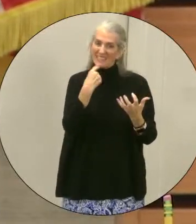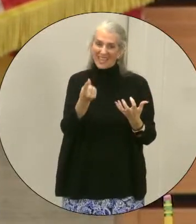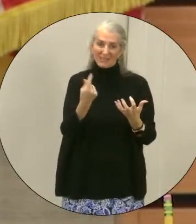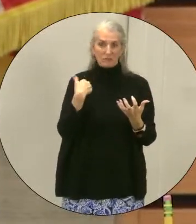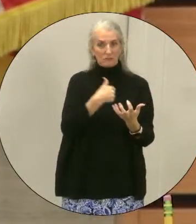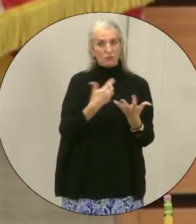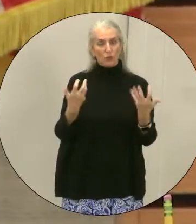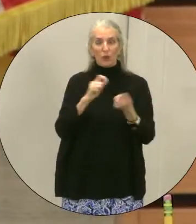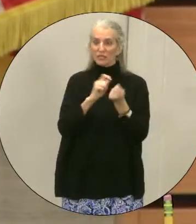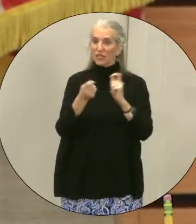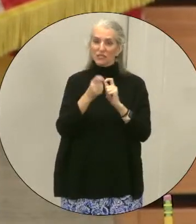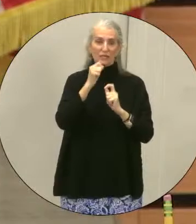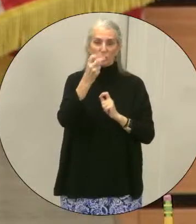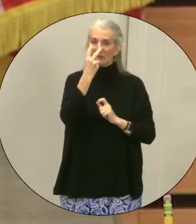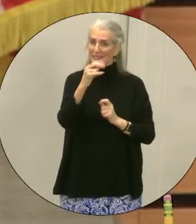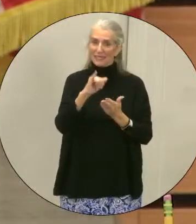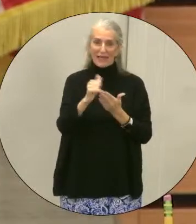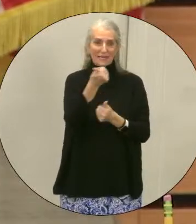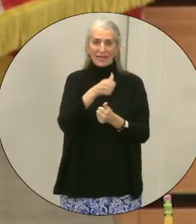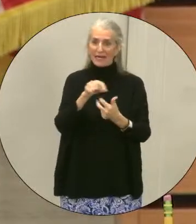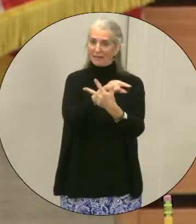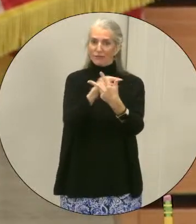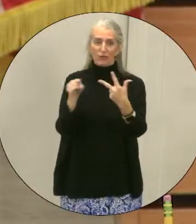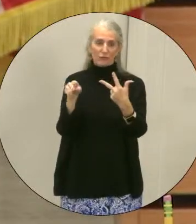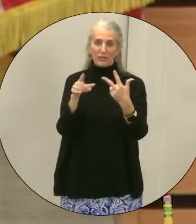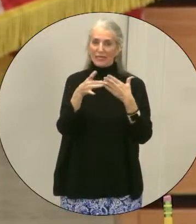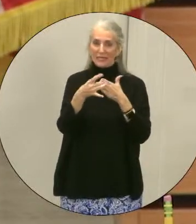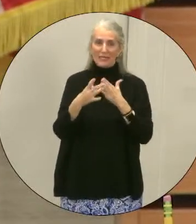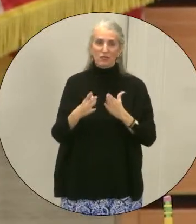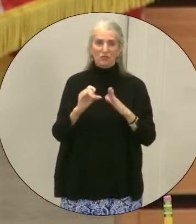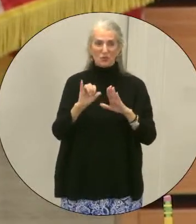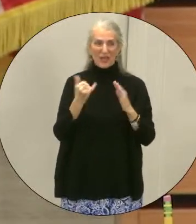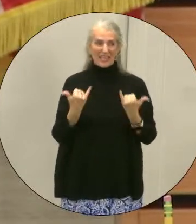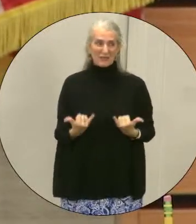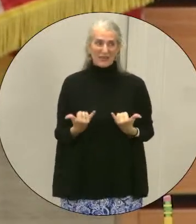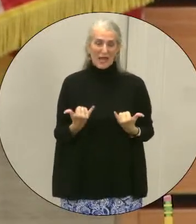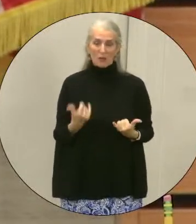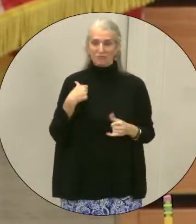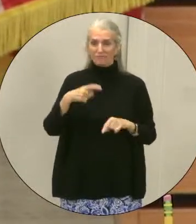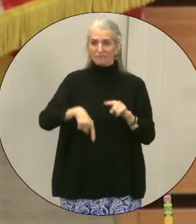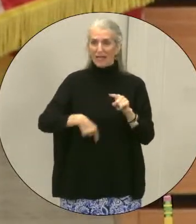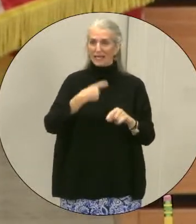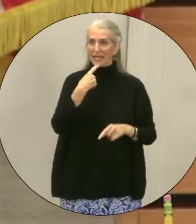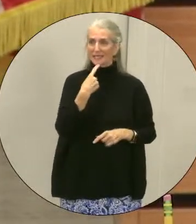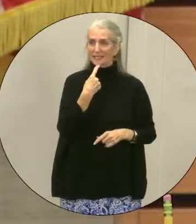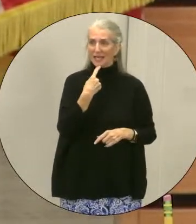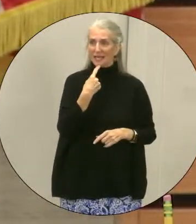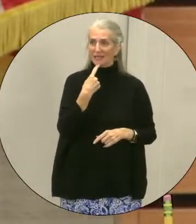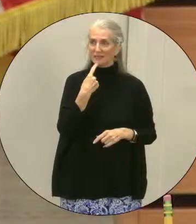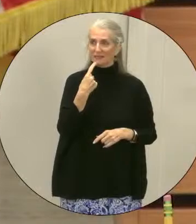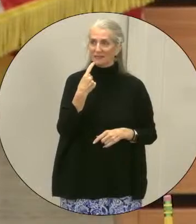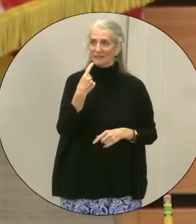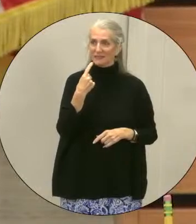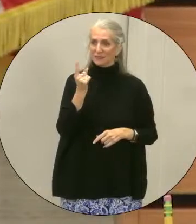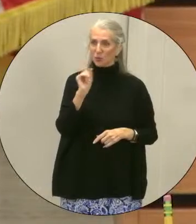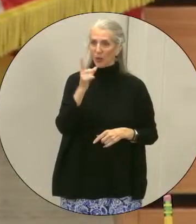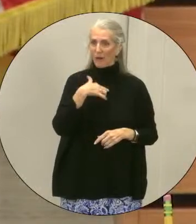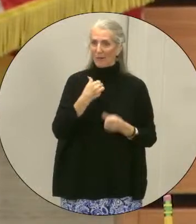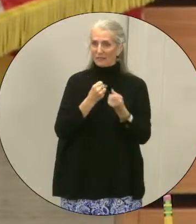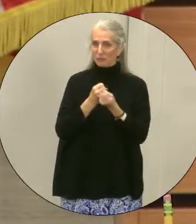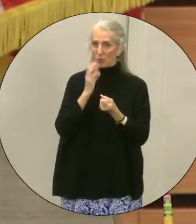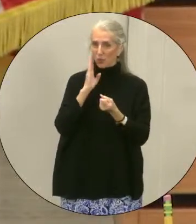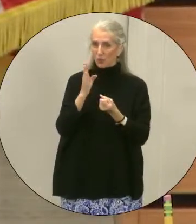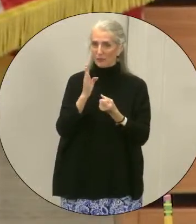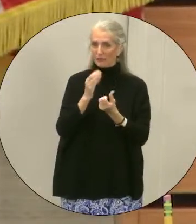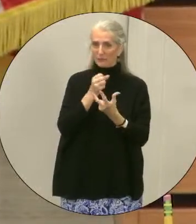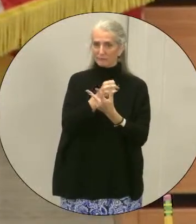and I don't see that in any of the three leaders. So as of now, I can't say where my support is going,